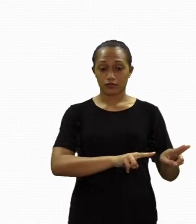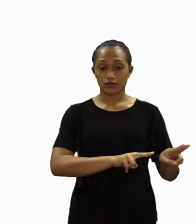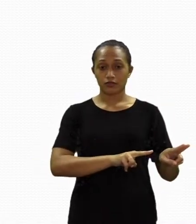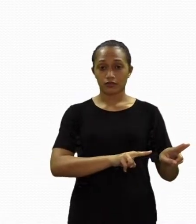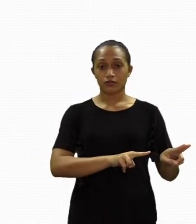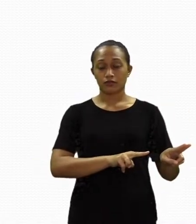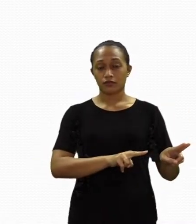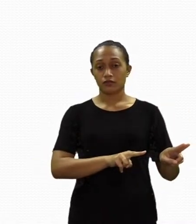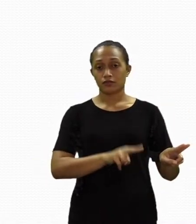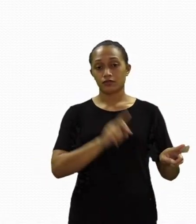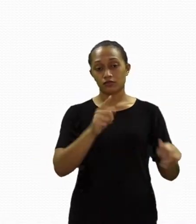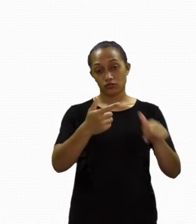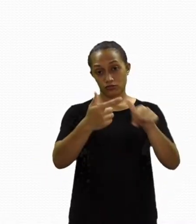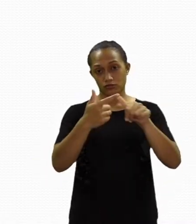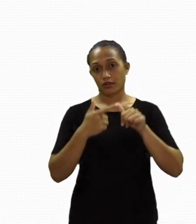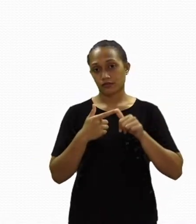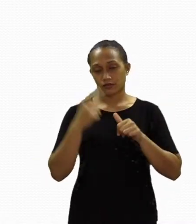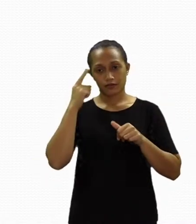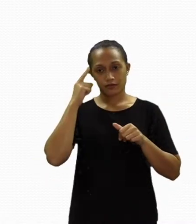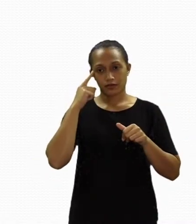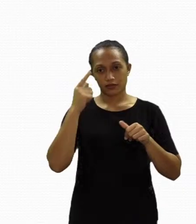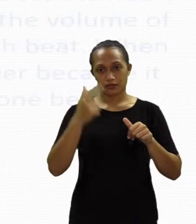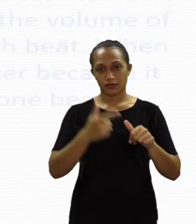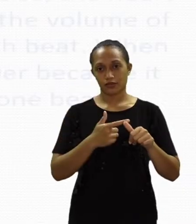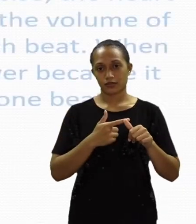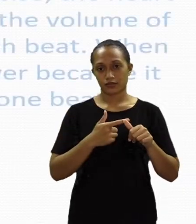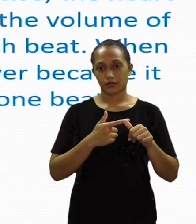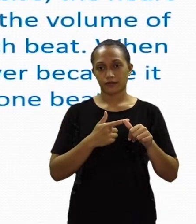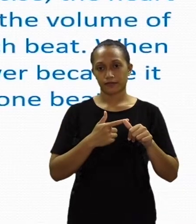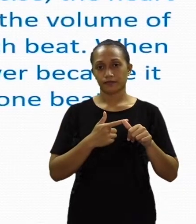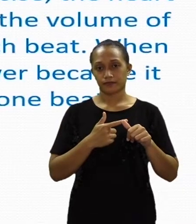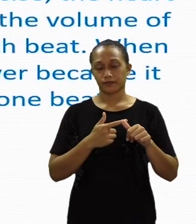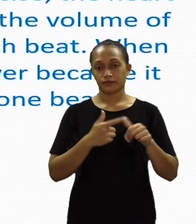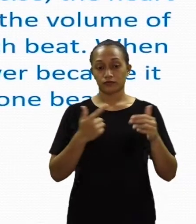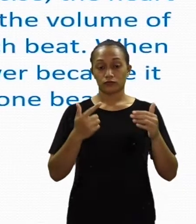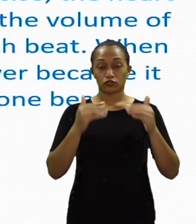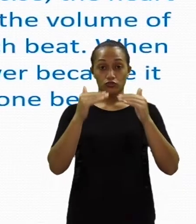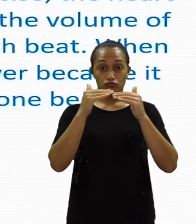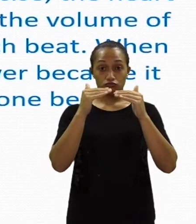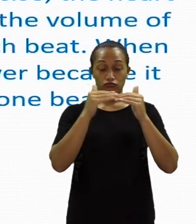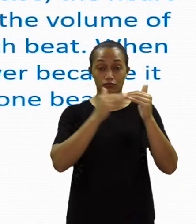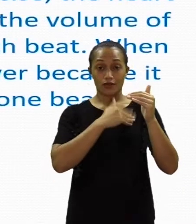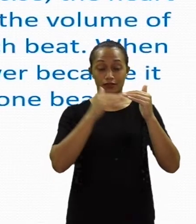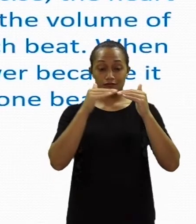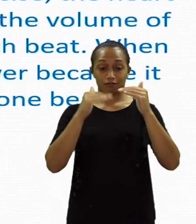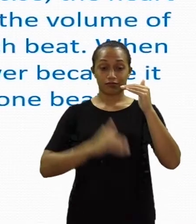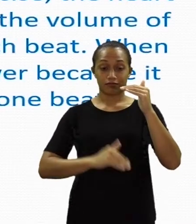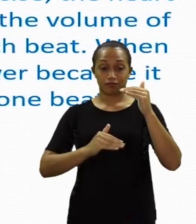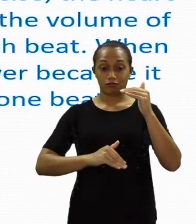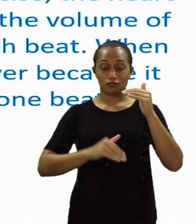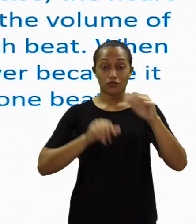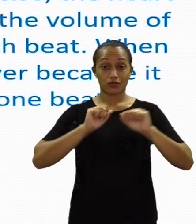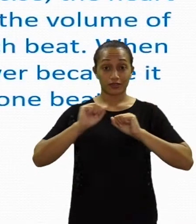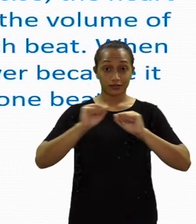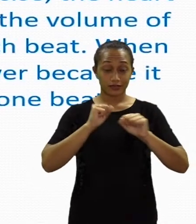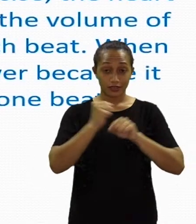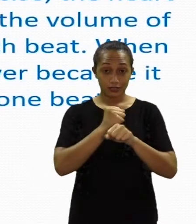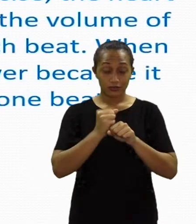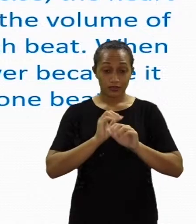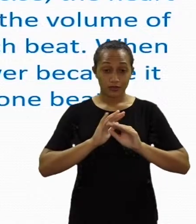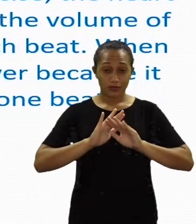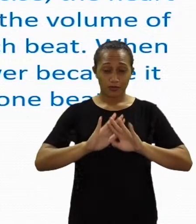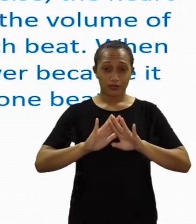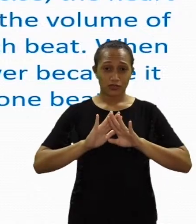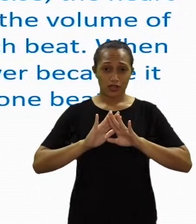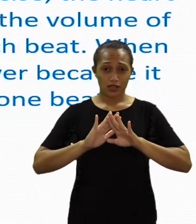30 seconds to think of the answer. Okay, let's have a look at the answer. Exercise creates pressure to the heart and